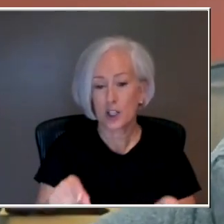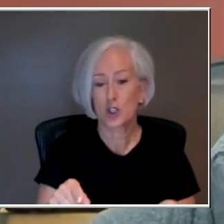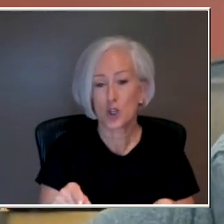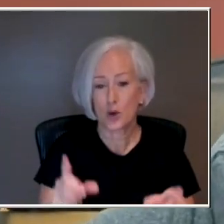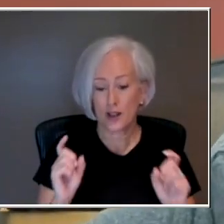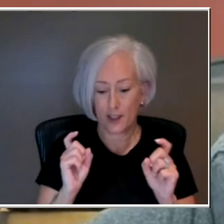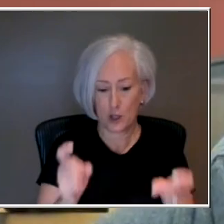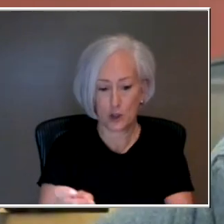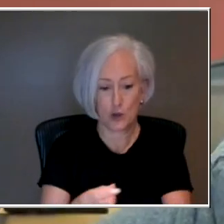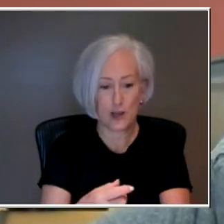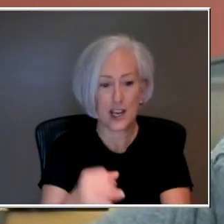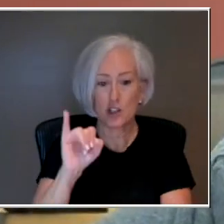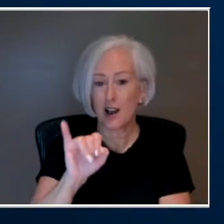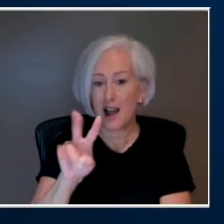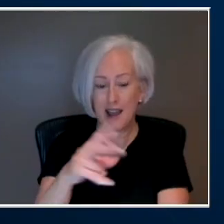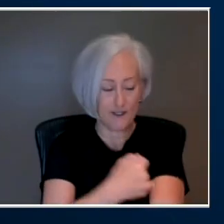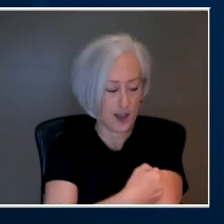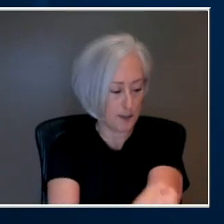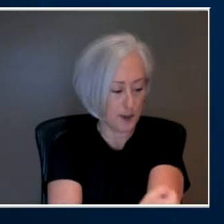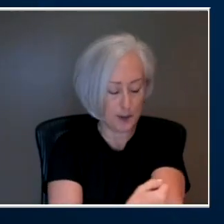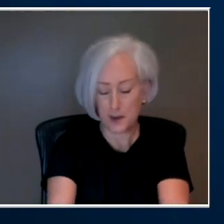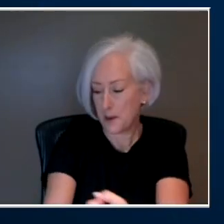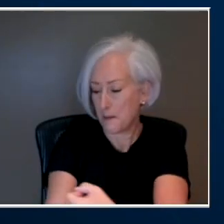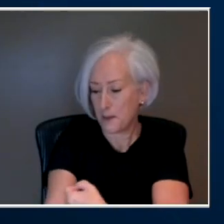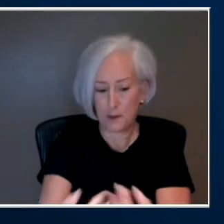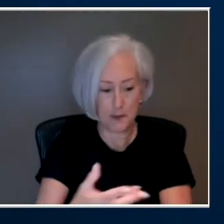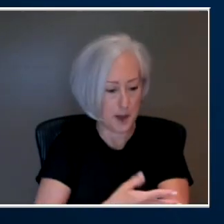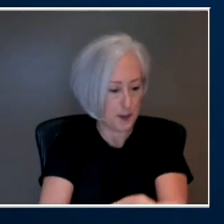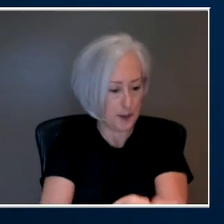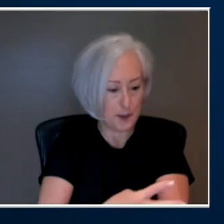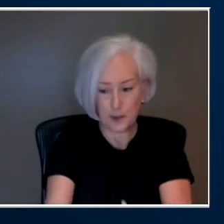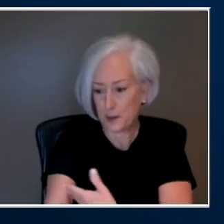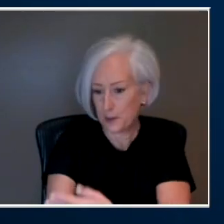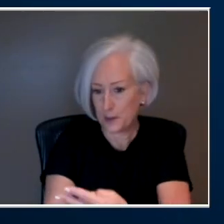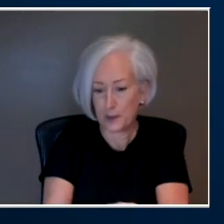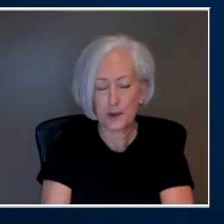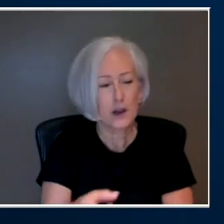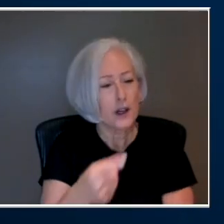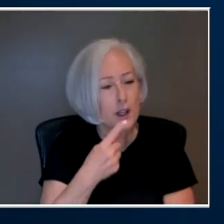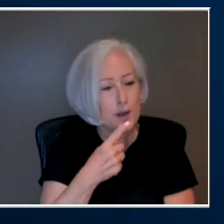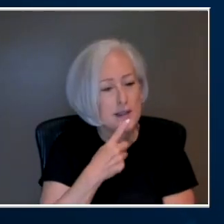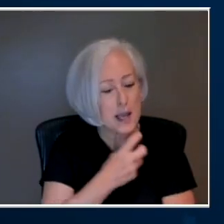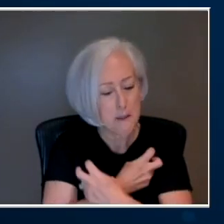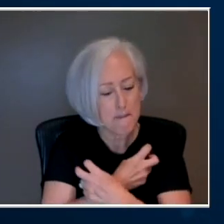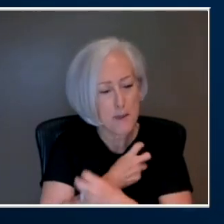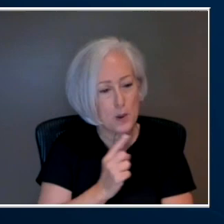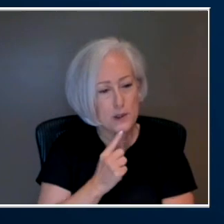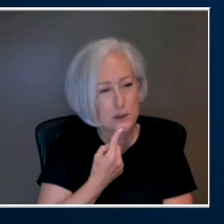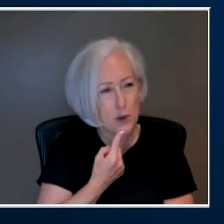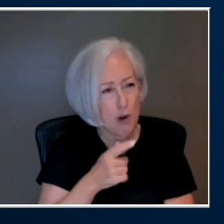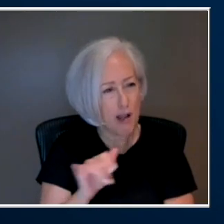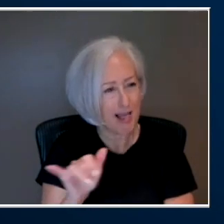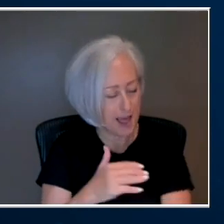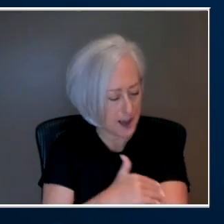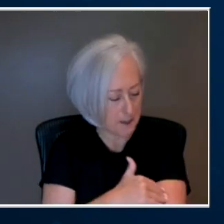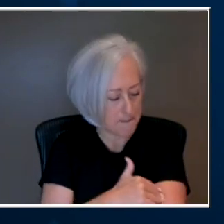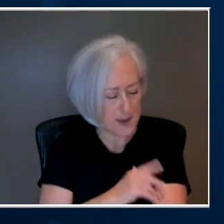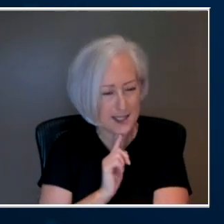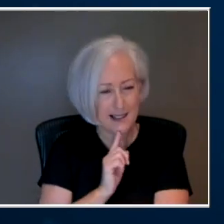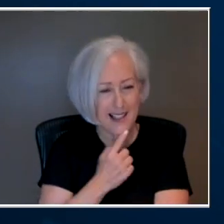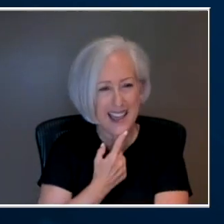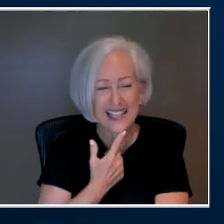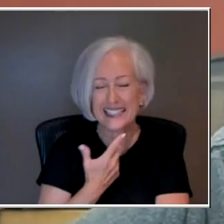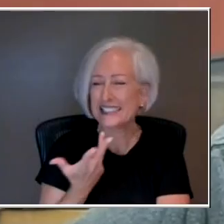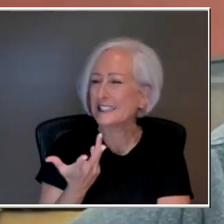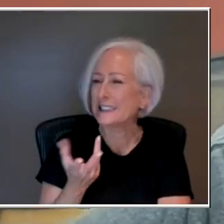what they wanted. So, what does it feel like when you say your bones are sore? Does it feel like a muscle ache? It's hard to